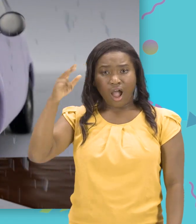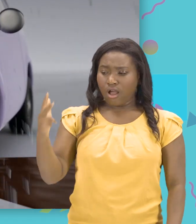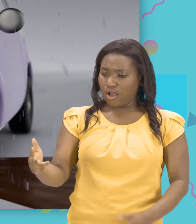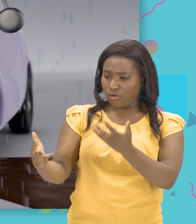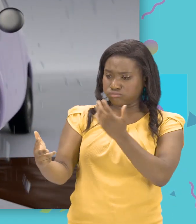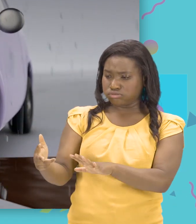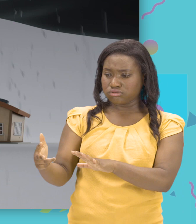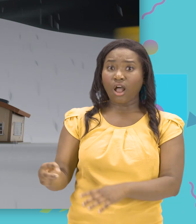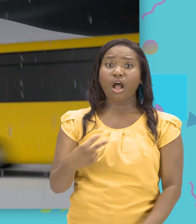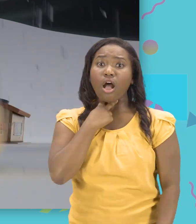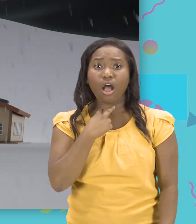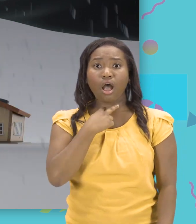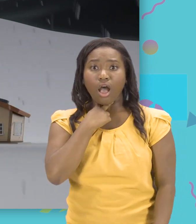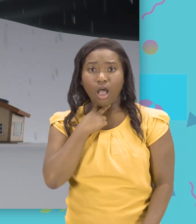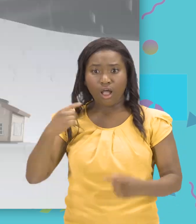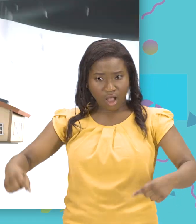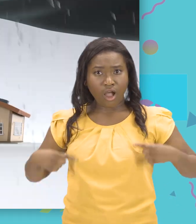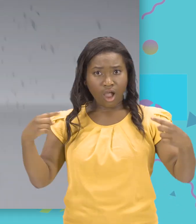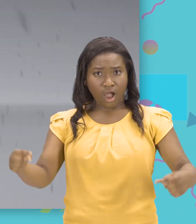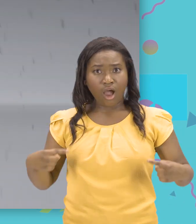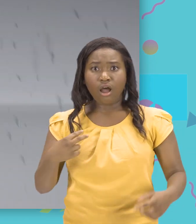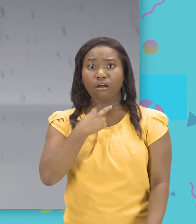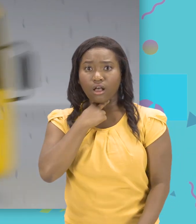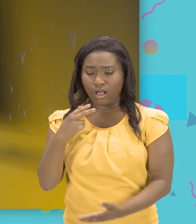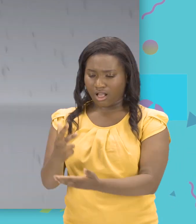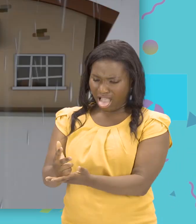rain. And now her wheel is stuck in the puddle.